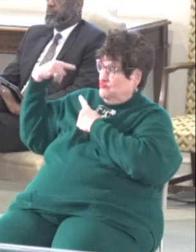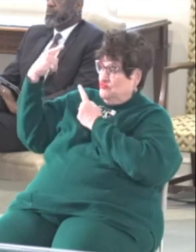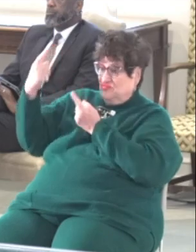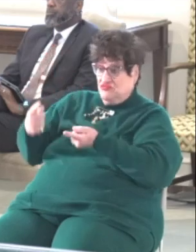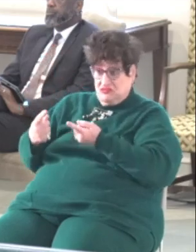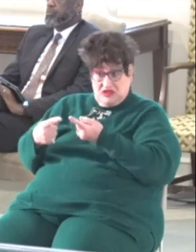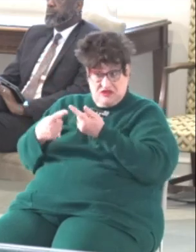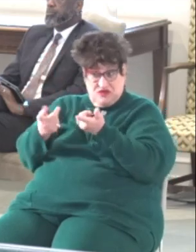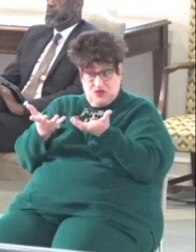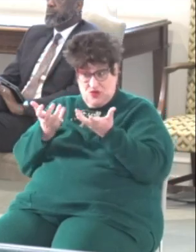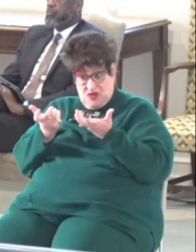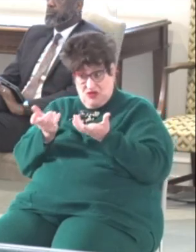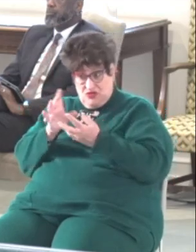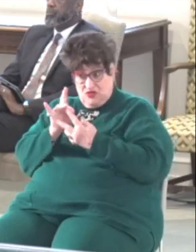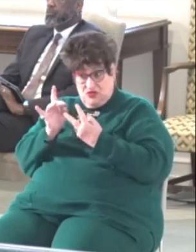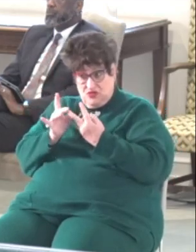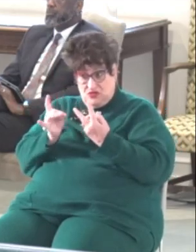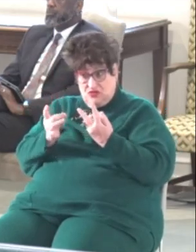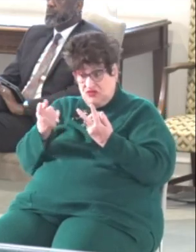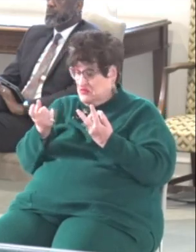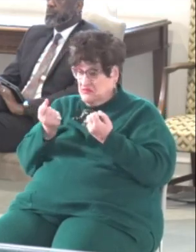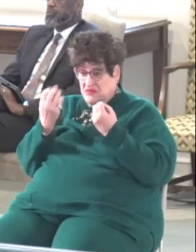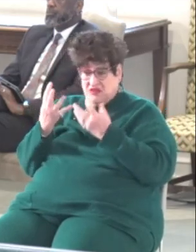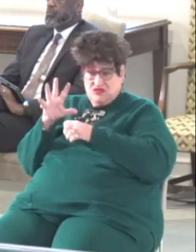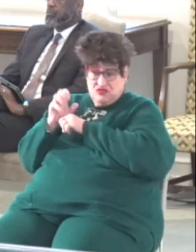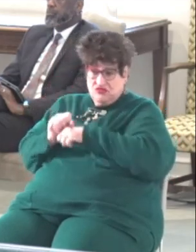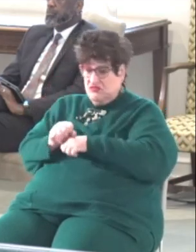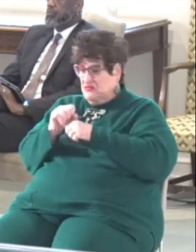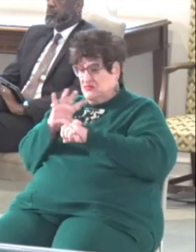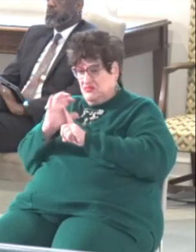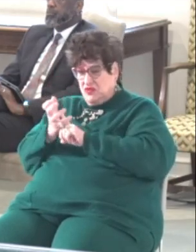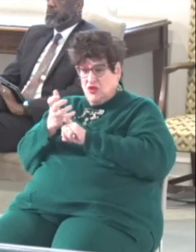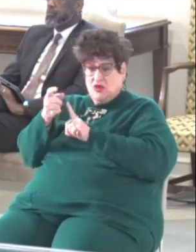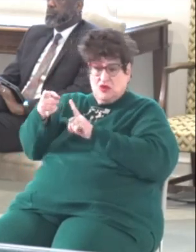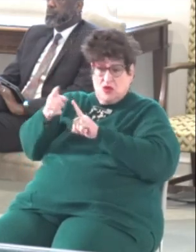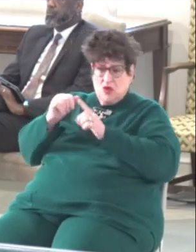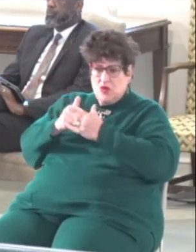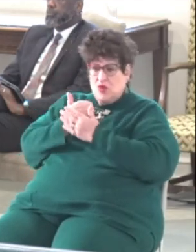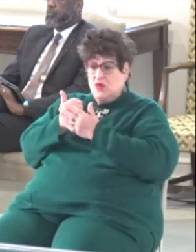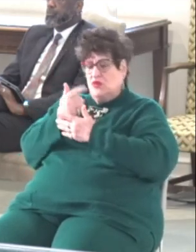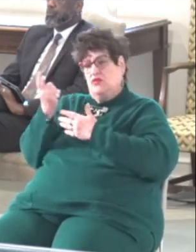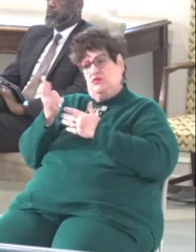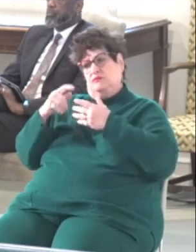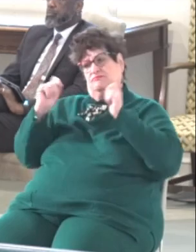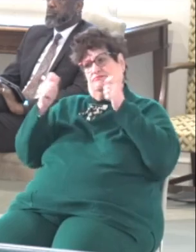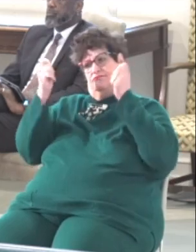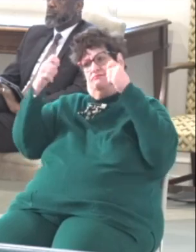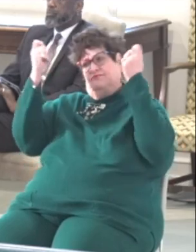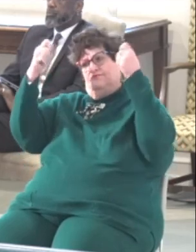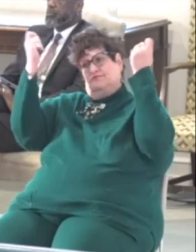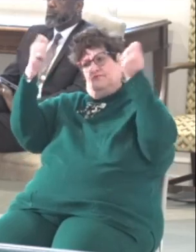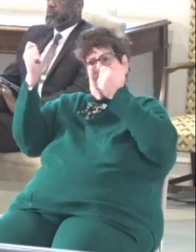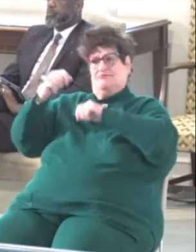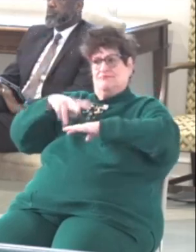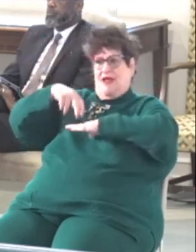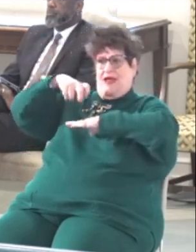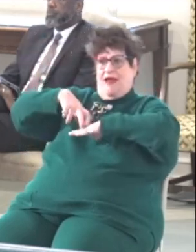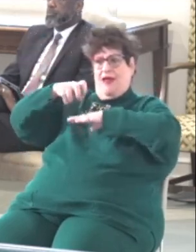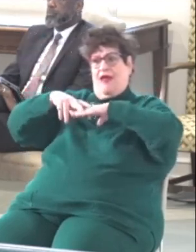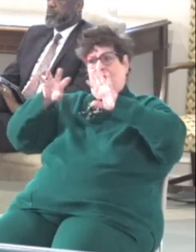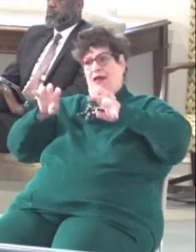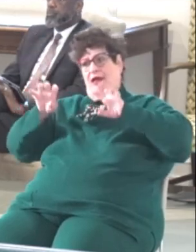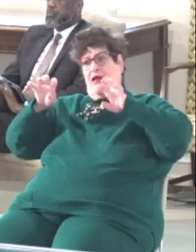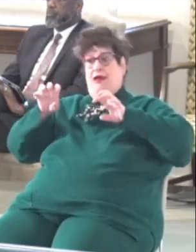be. Many cultures and traditions, old and new, mark and celebrate the winter solstice. In fact, it's still celebrated today.